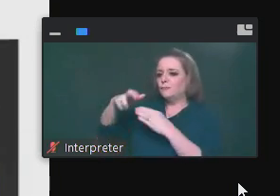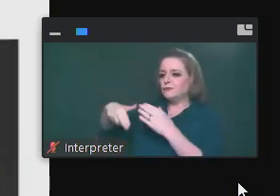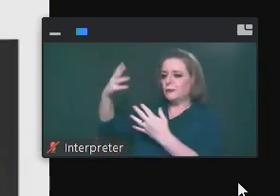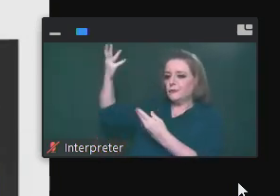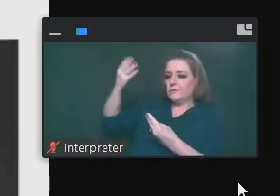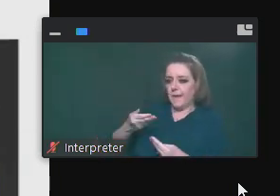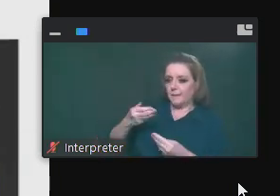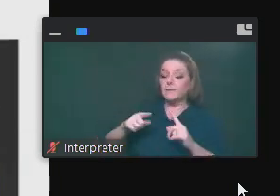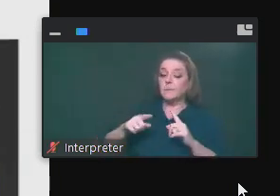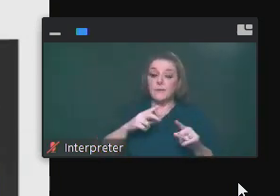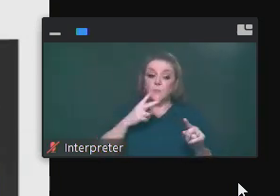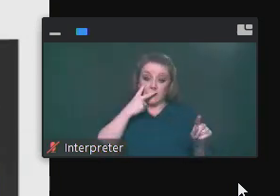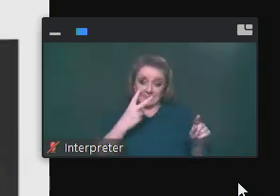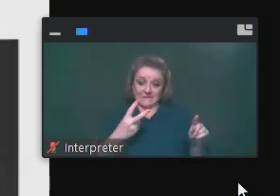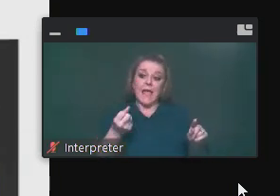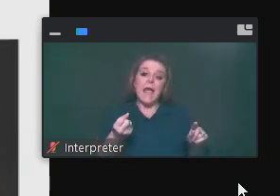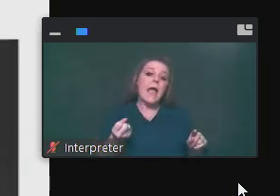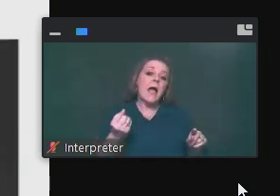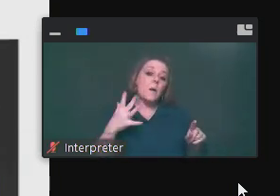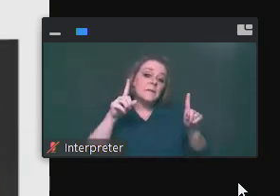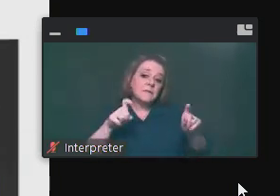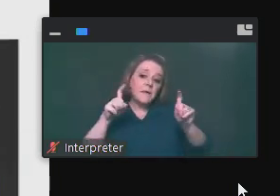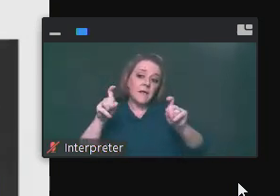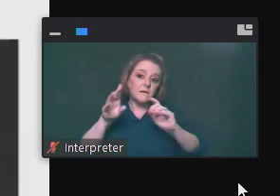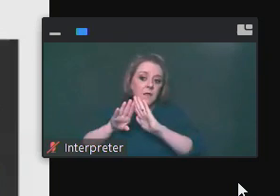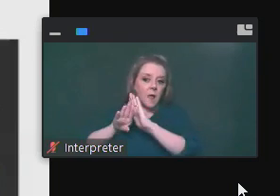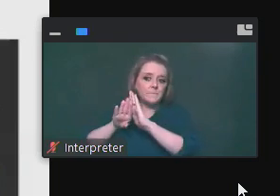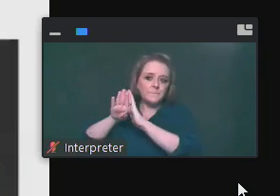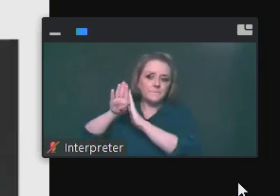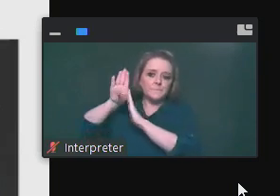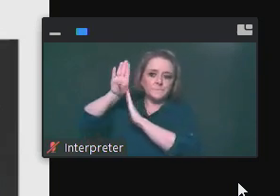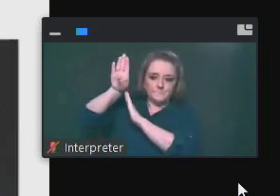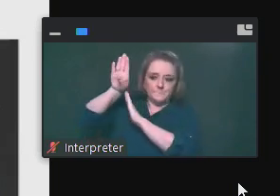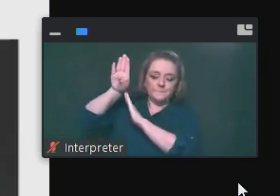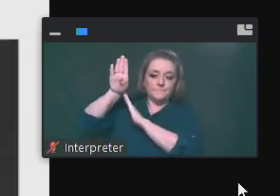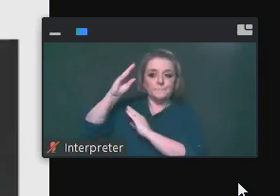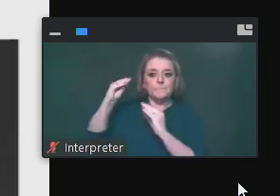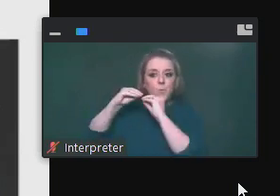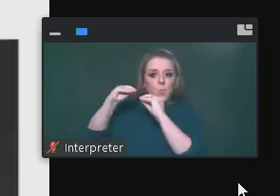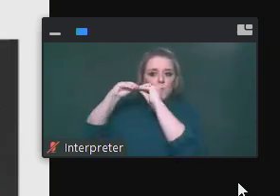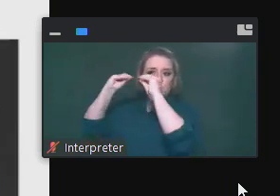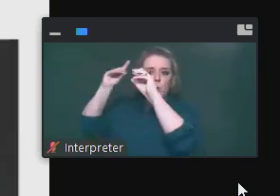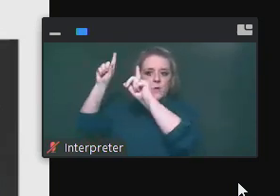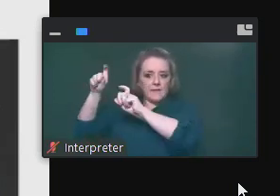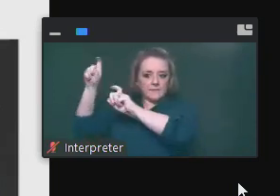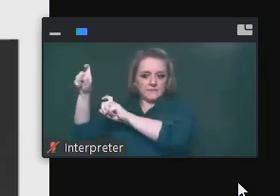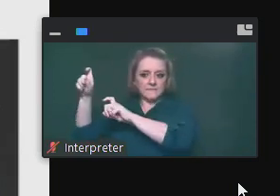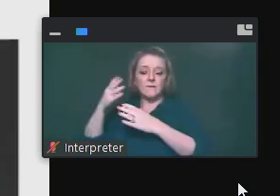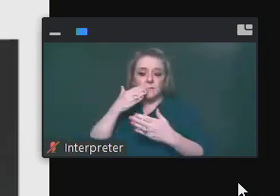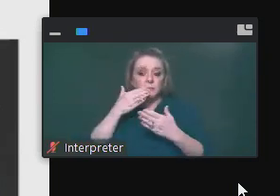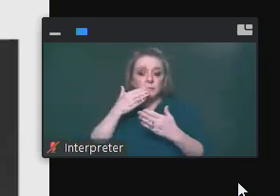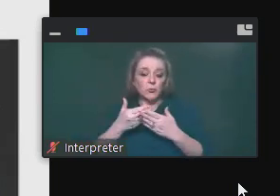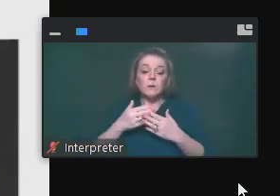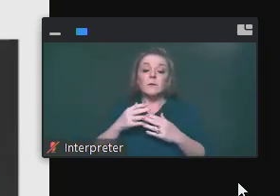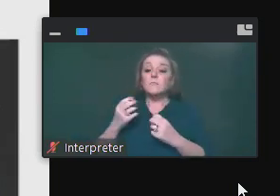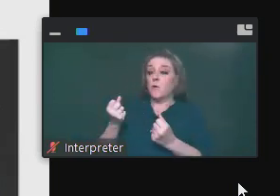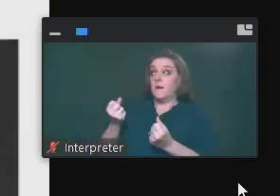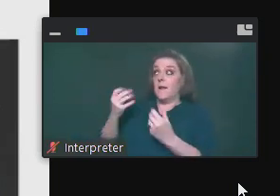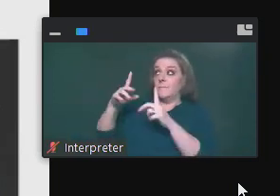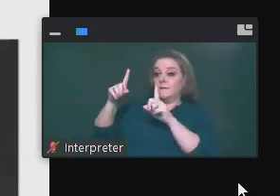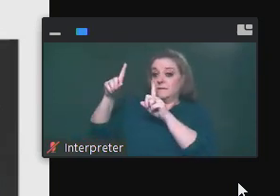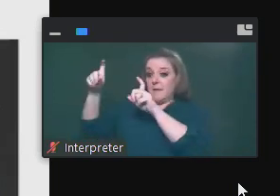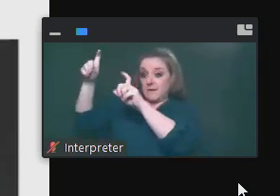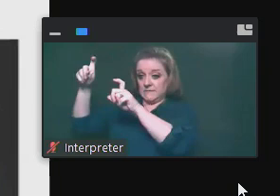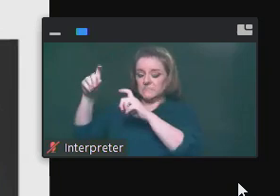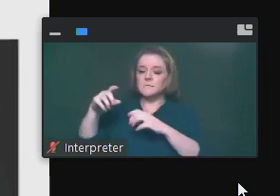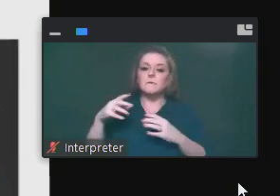very positive. We want to test people, and we want to understand the positives per test. And so, you